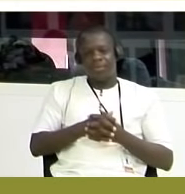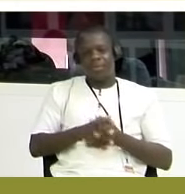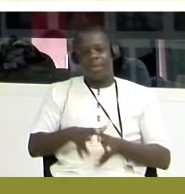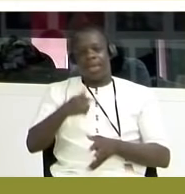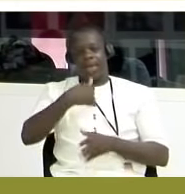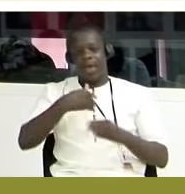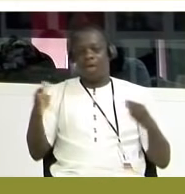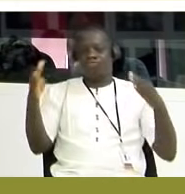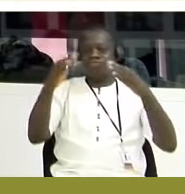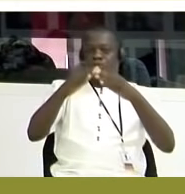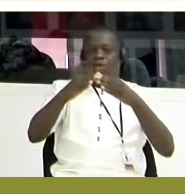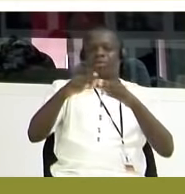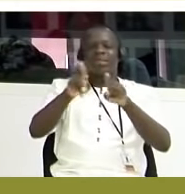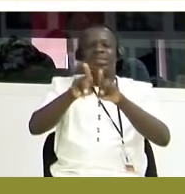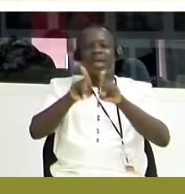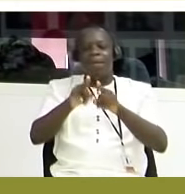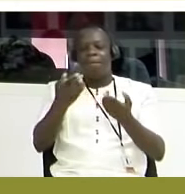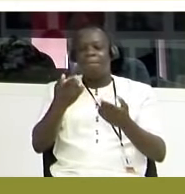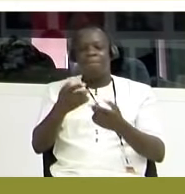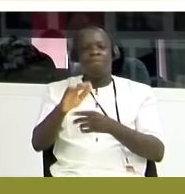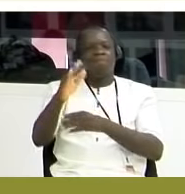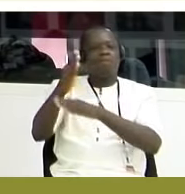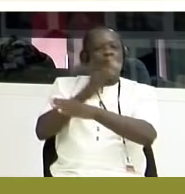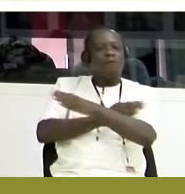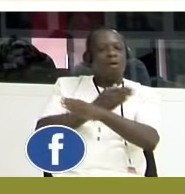I joined the gendarmerie the same year,